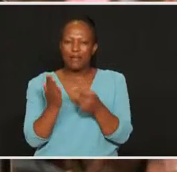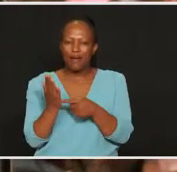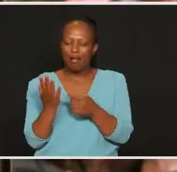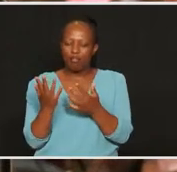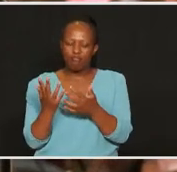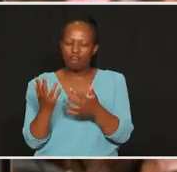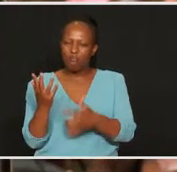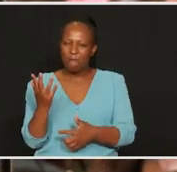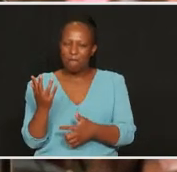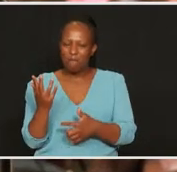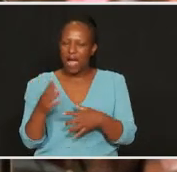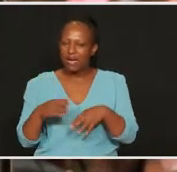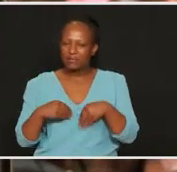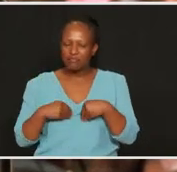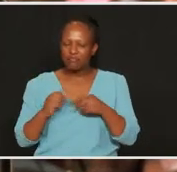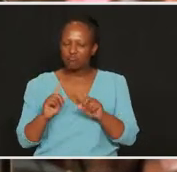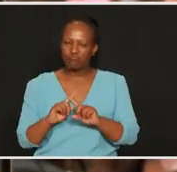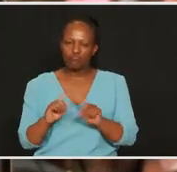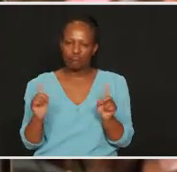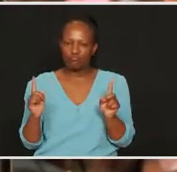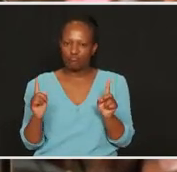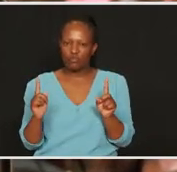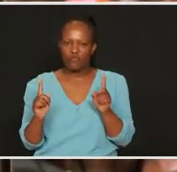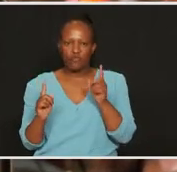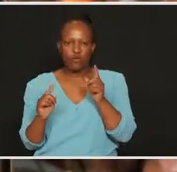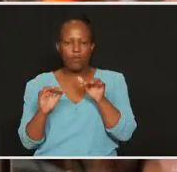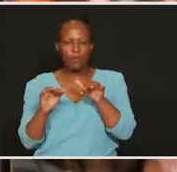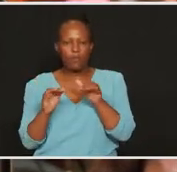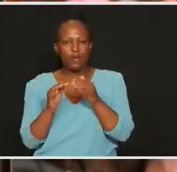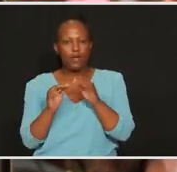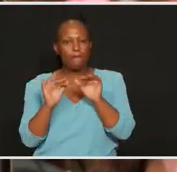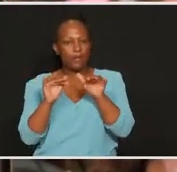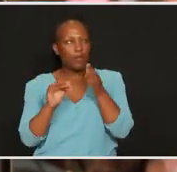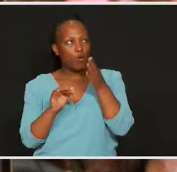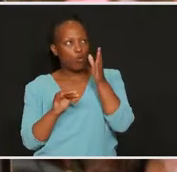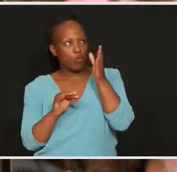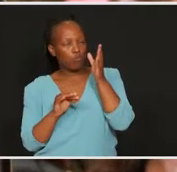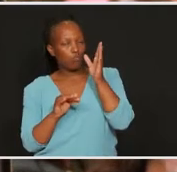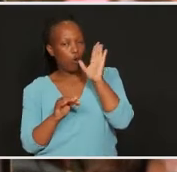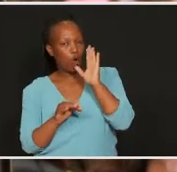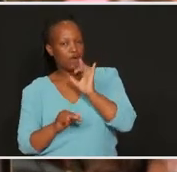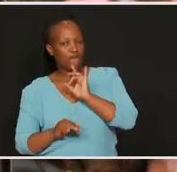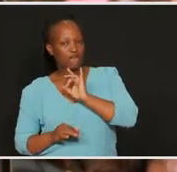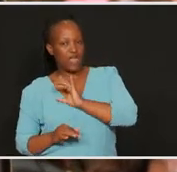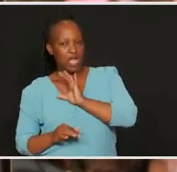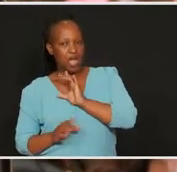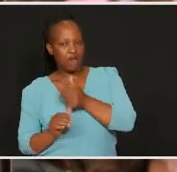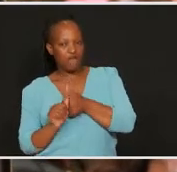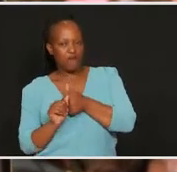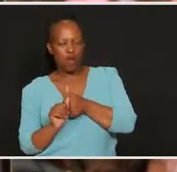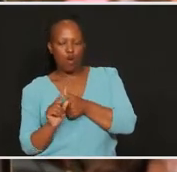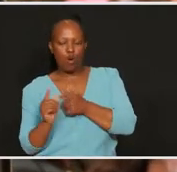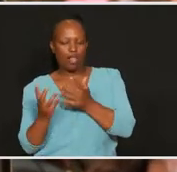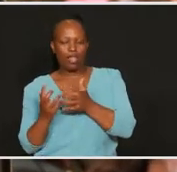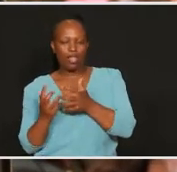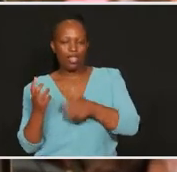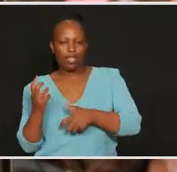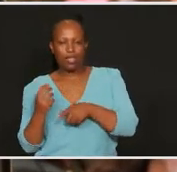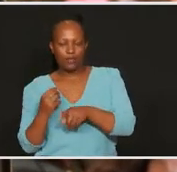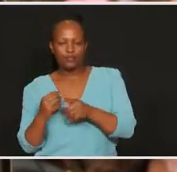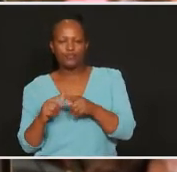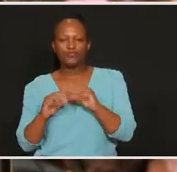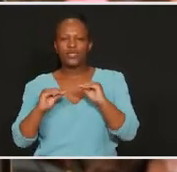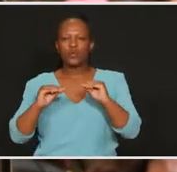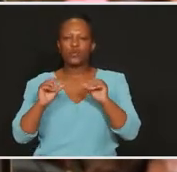unacceptable to the Christian Community God-fearing Christians will not comply with this biblically full Authority in the education system